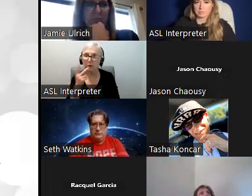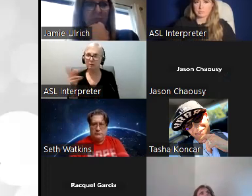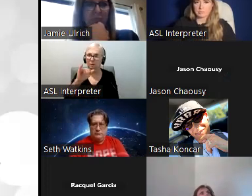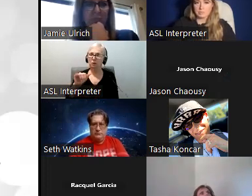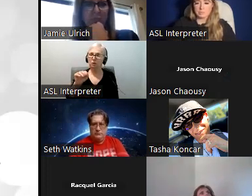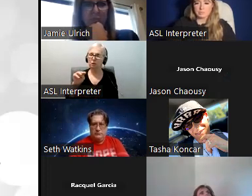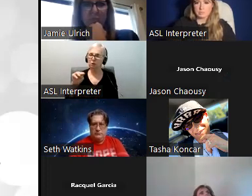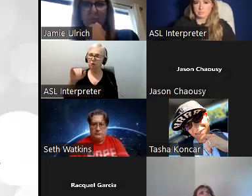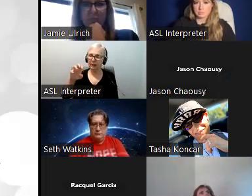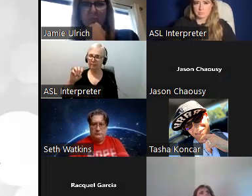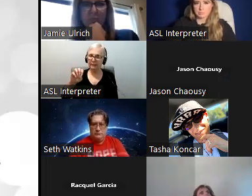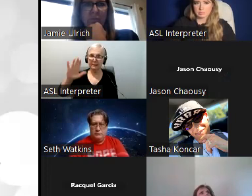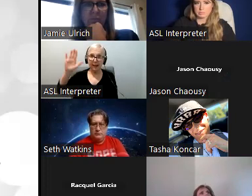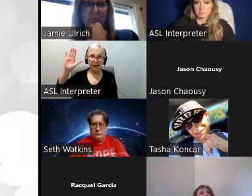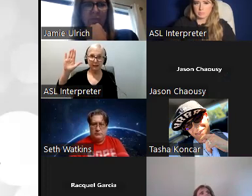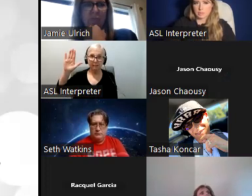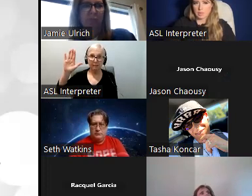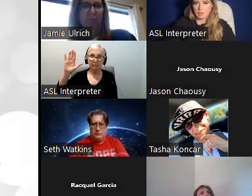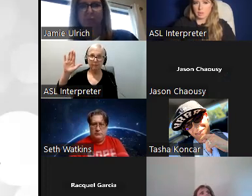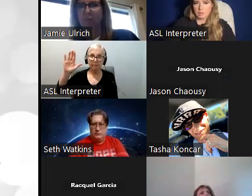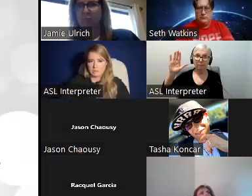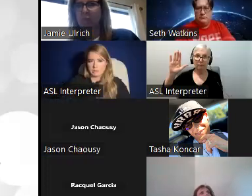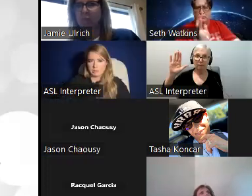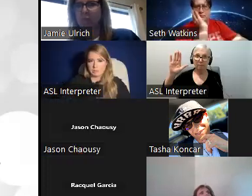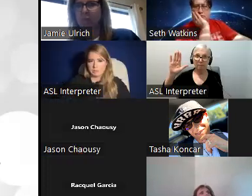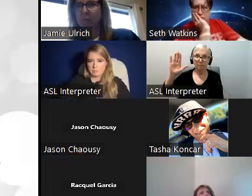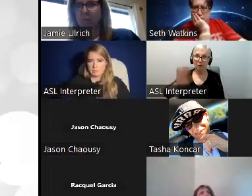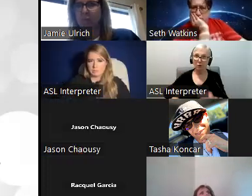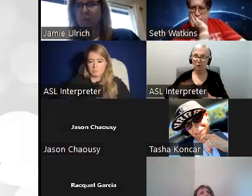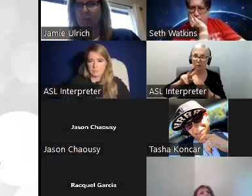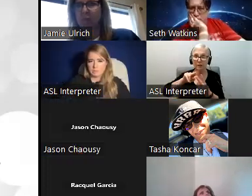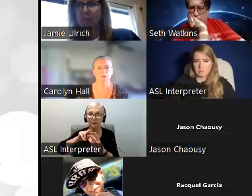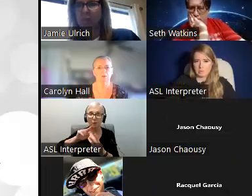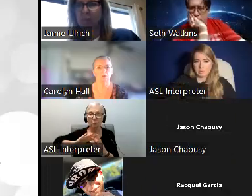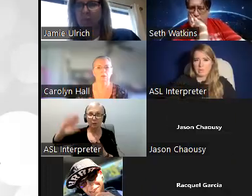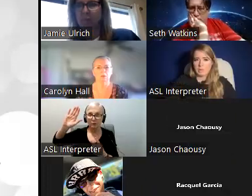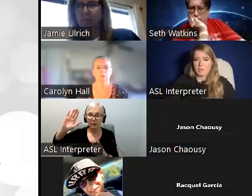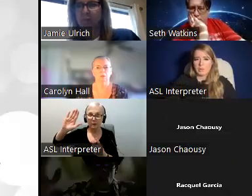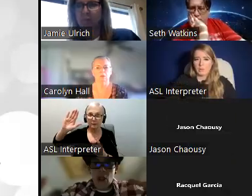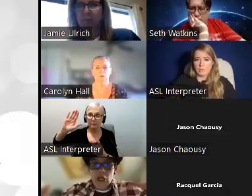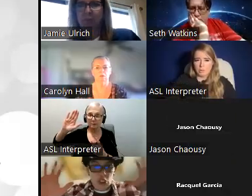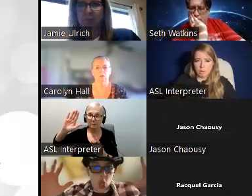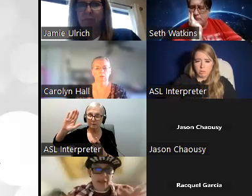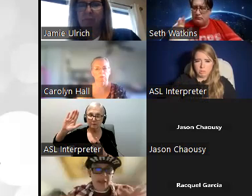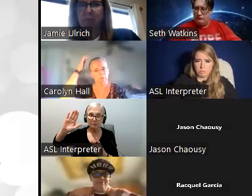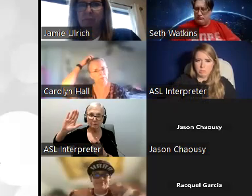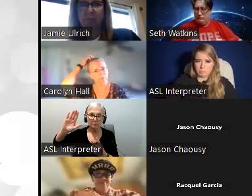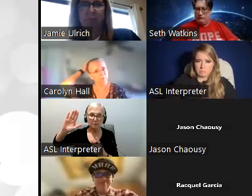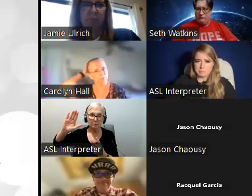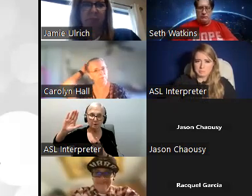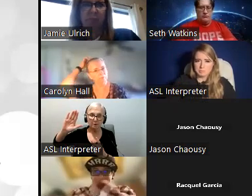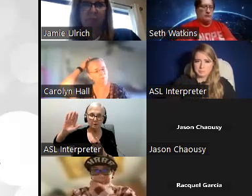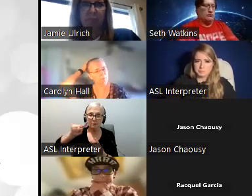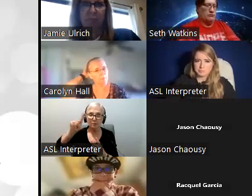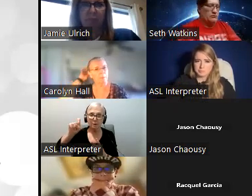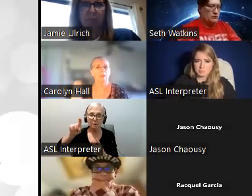Jamie's hand up. Jamie, please go ahead. And you can either raise your hand or put the question in the